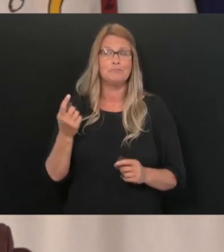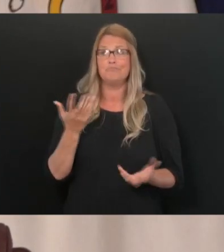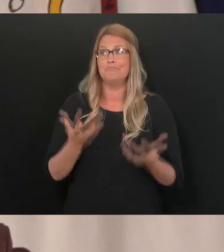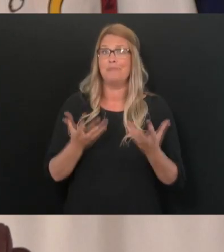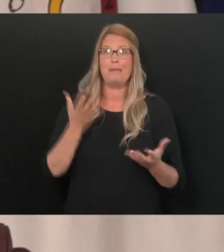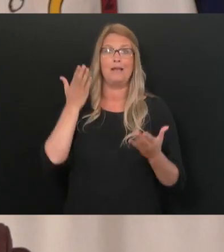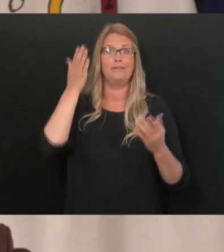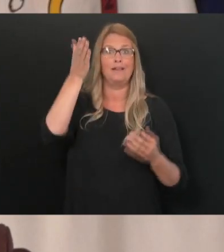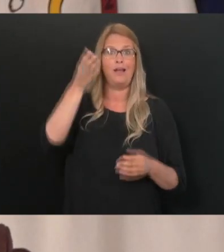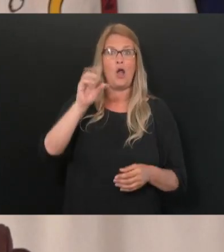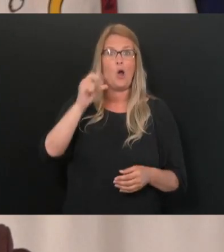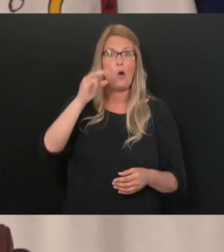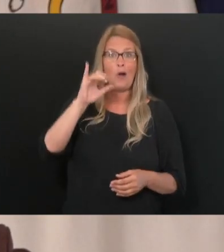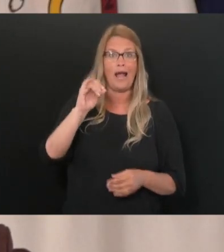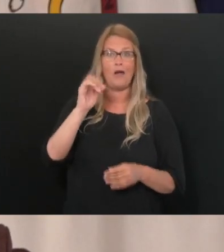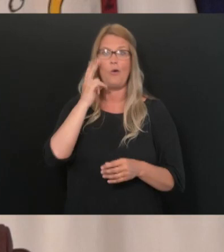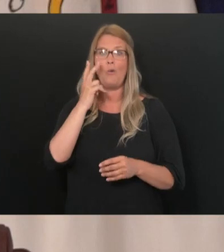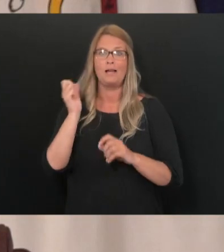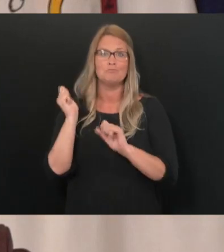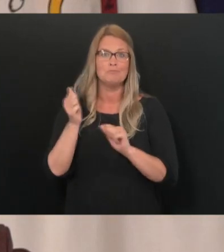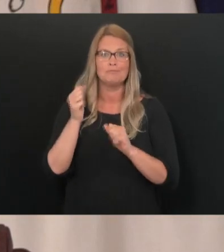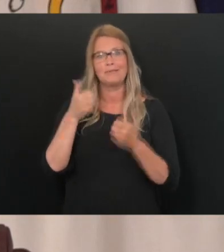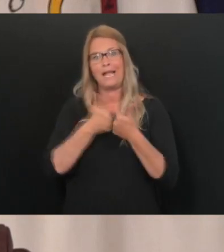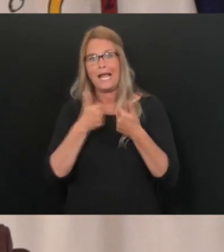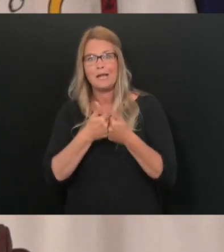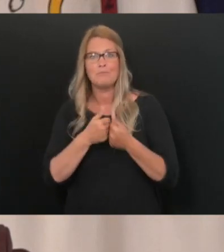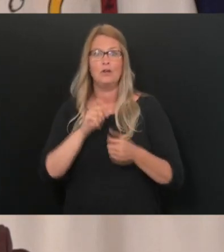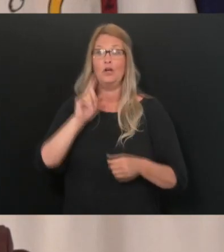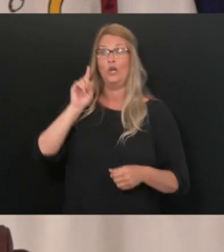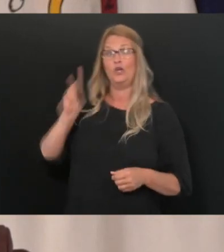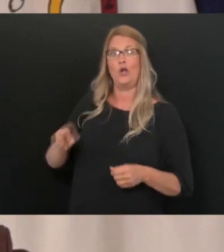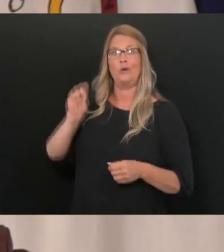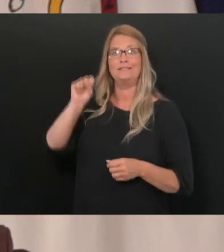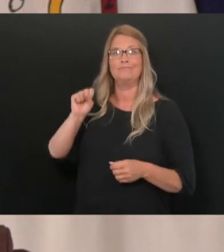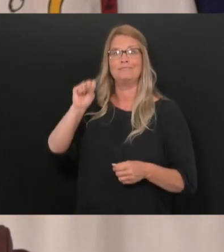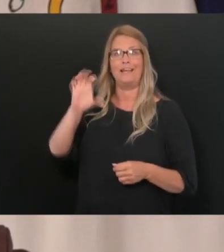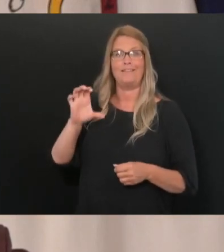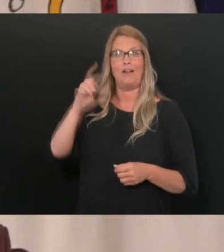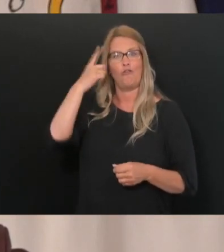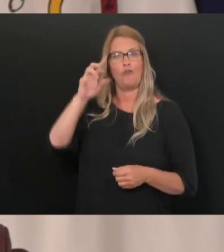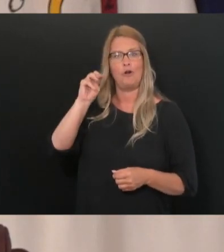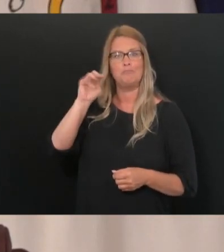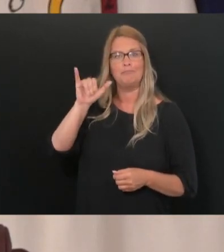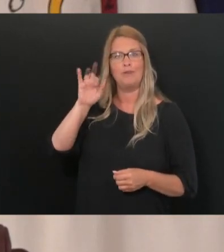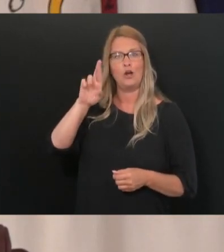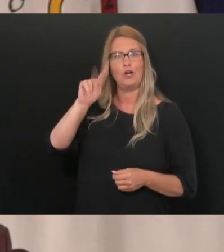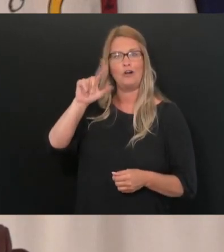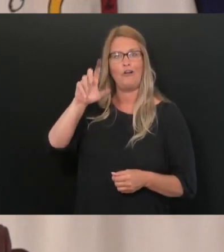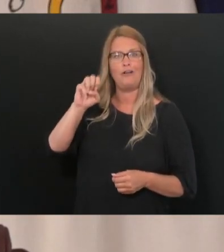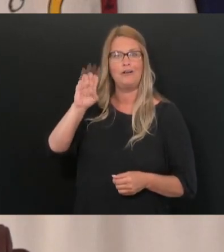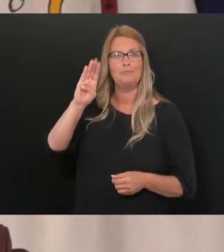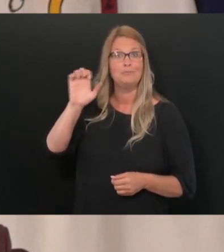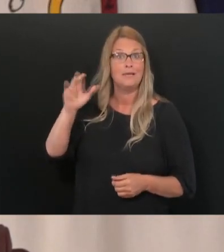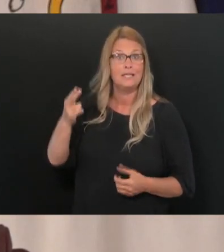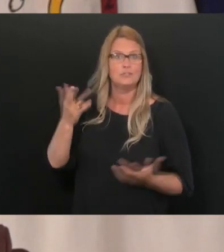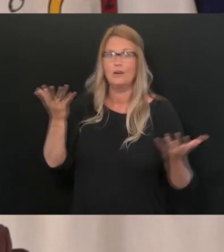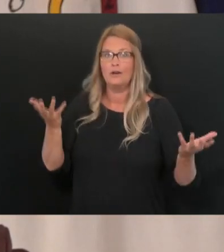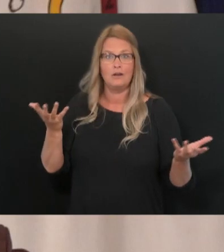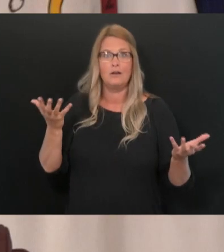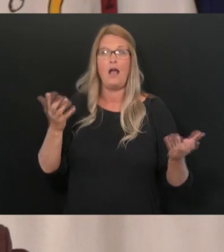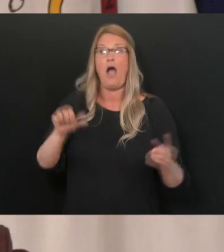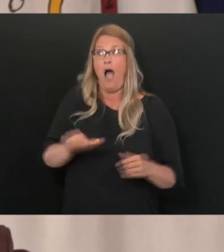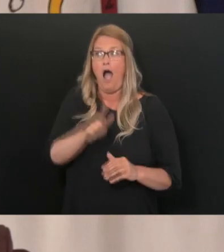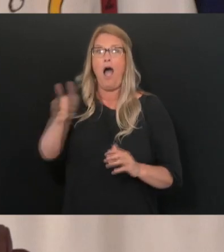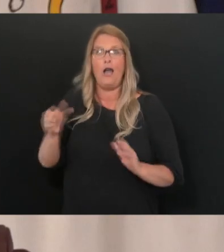to Ohio to ball games or going to Myrtle Beach, so our other states are have